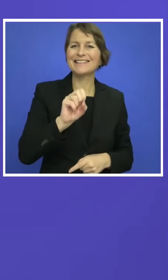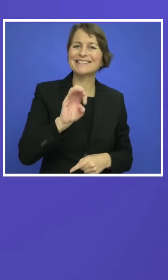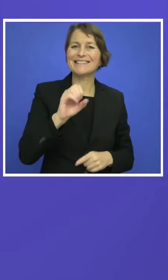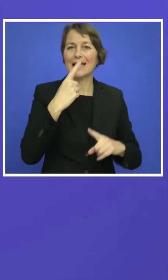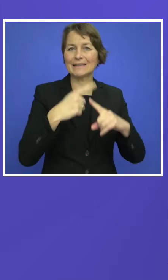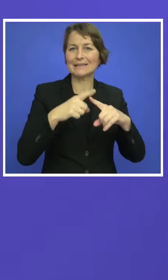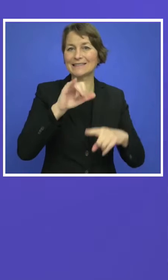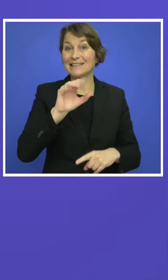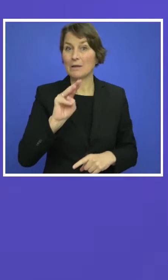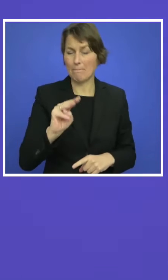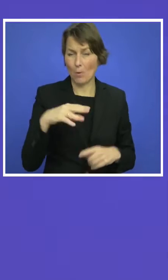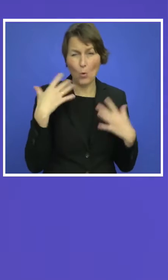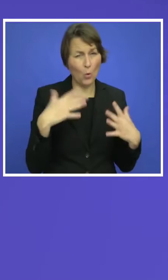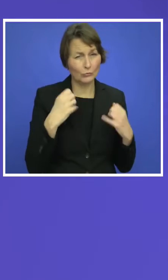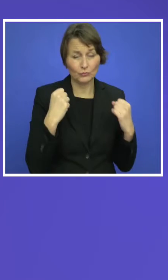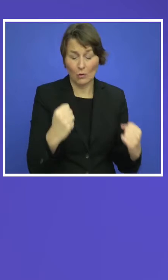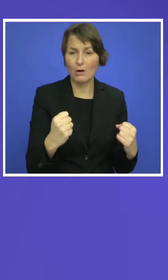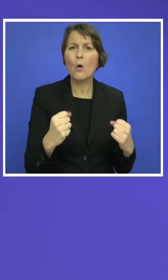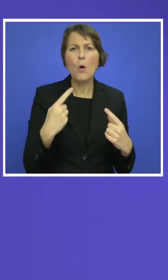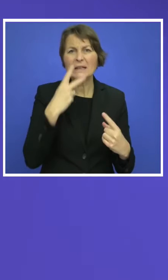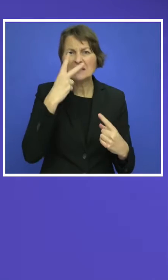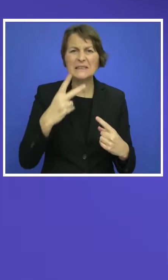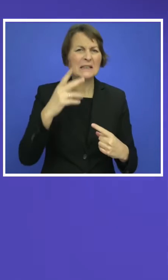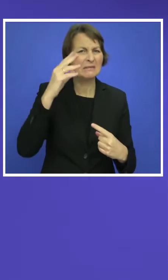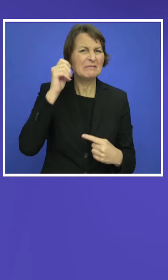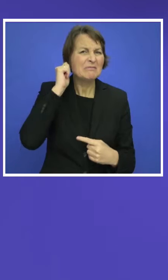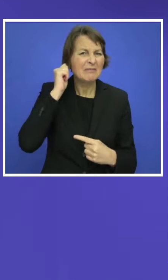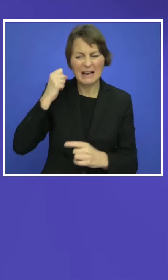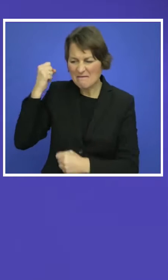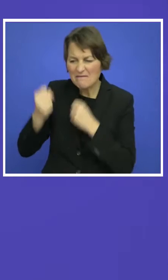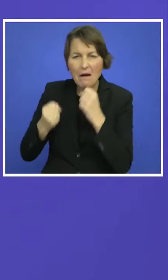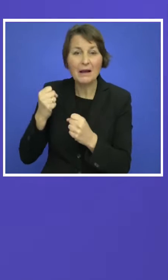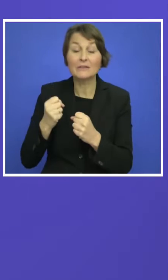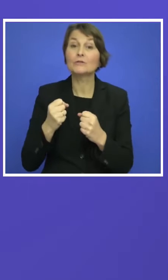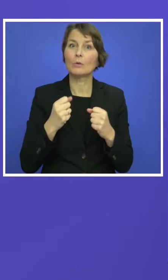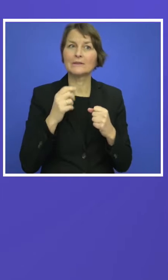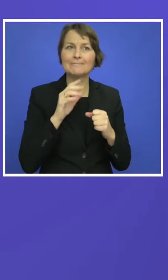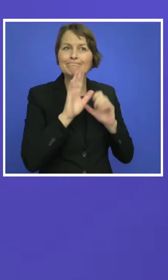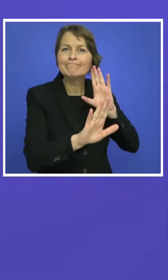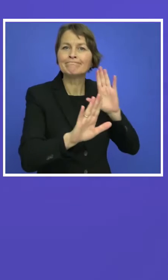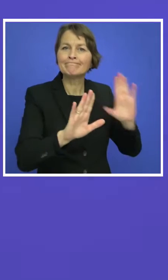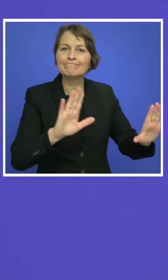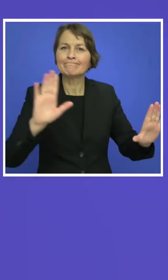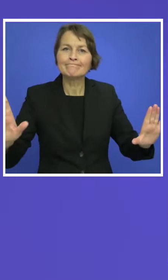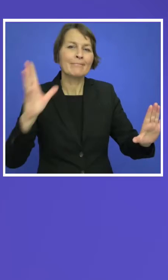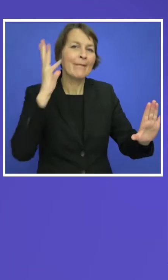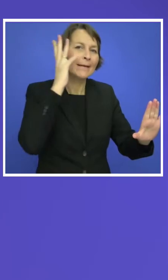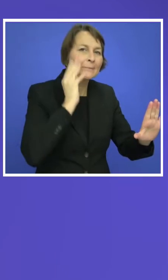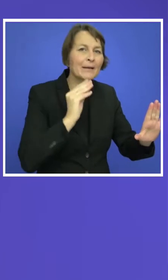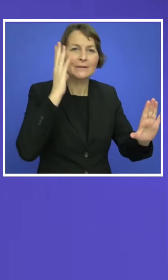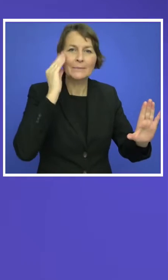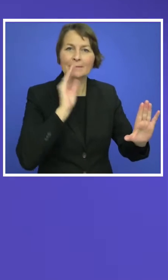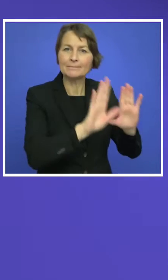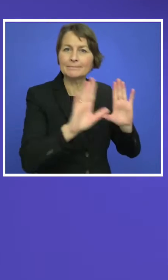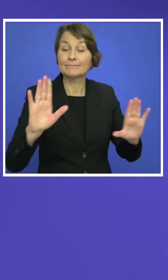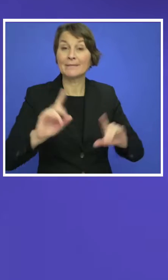against women are. So I do think that the experiences and struggles of women in Germany, let's say, are different from those of women